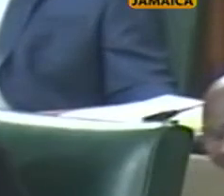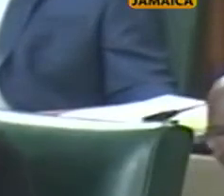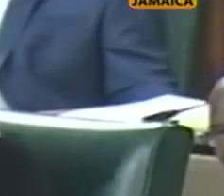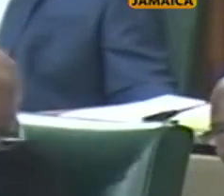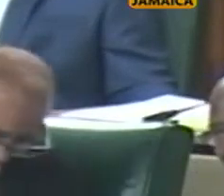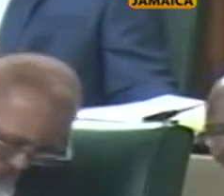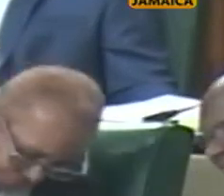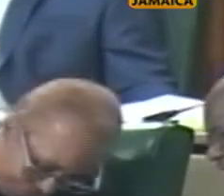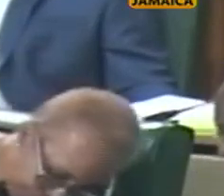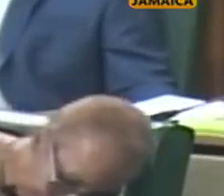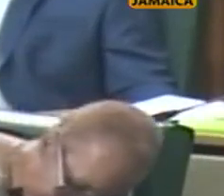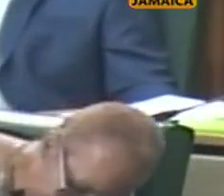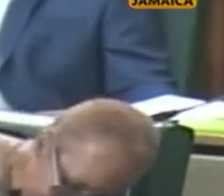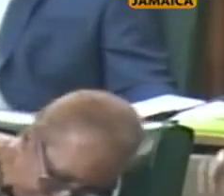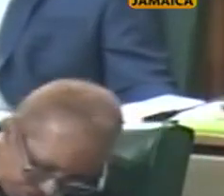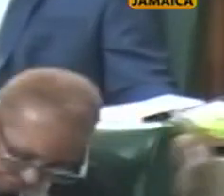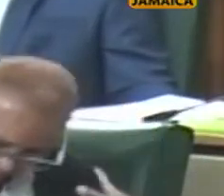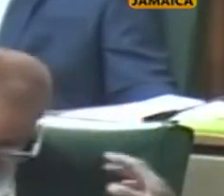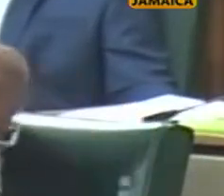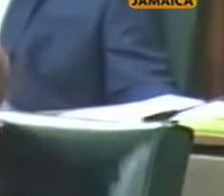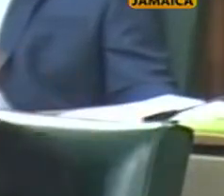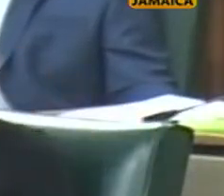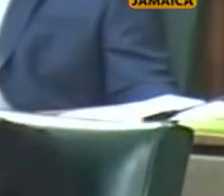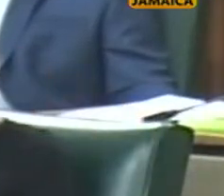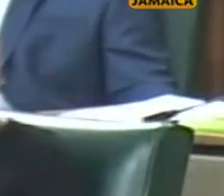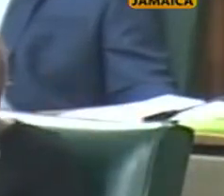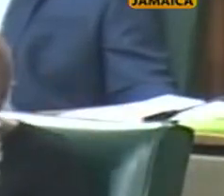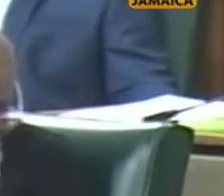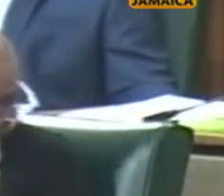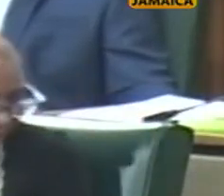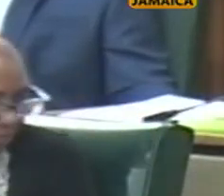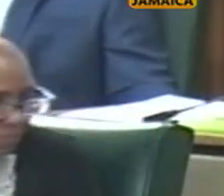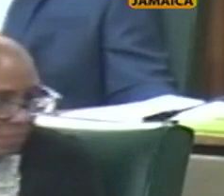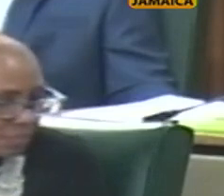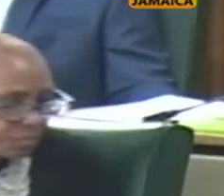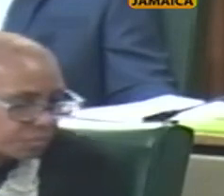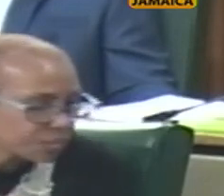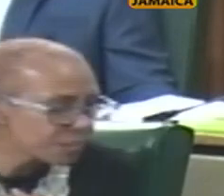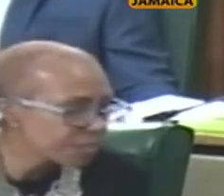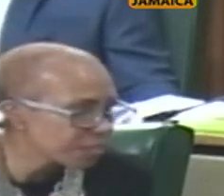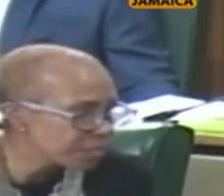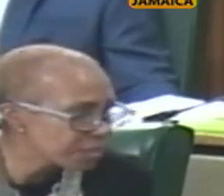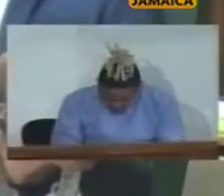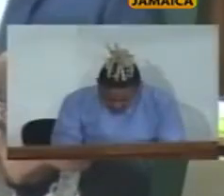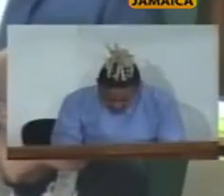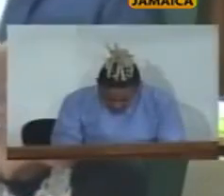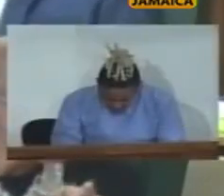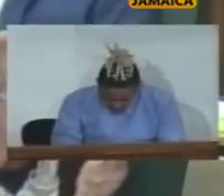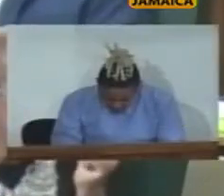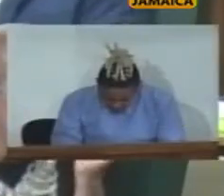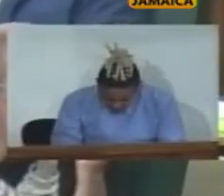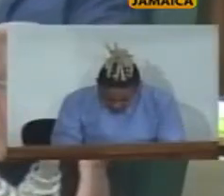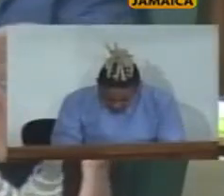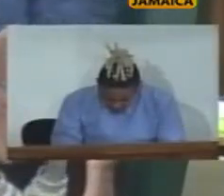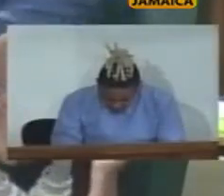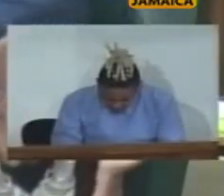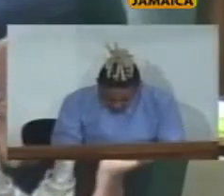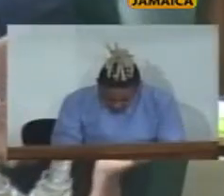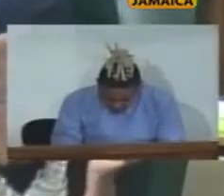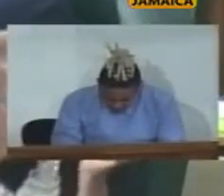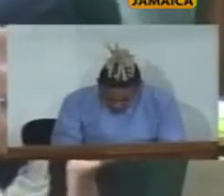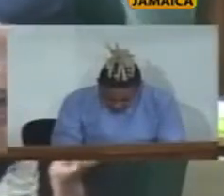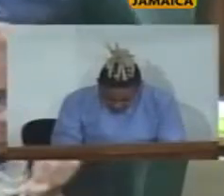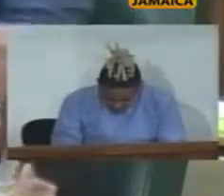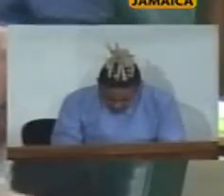The law reform zones of special operations, special security and community development measures, the Mount Salem community